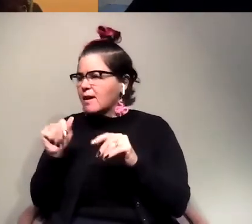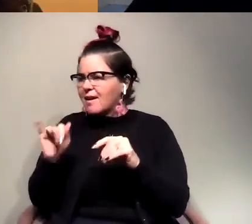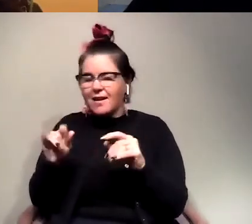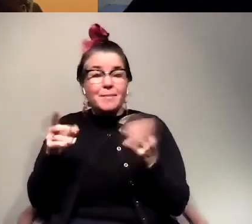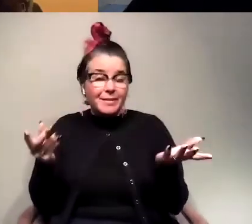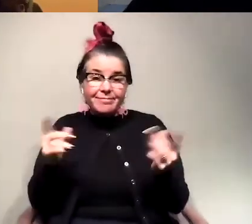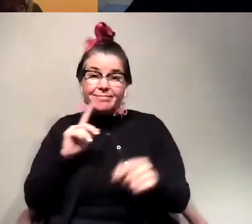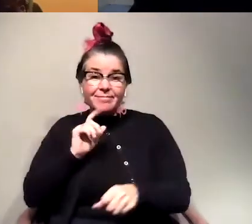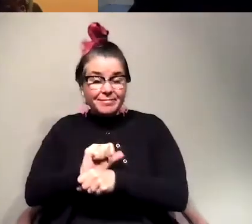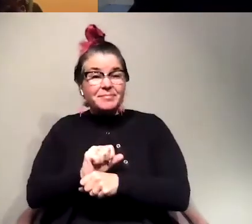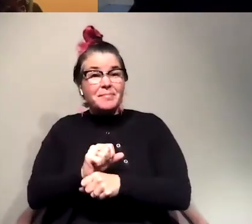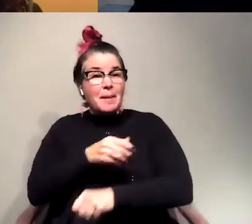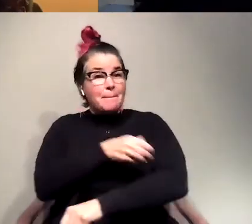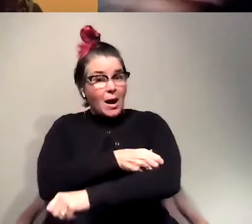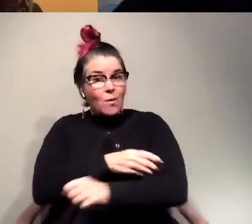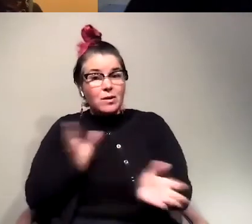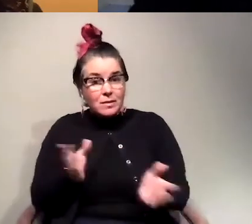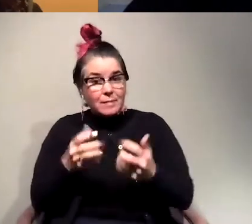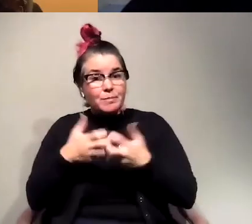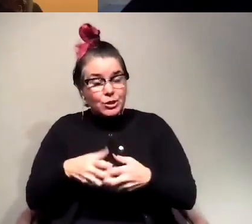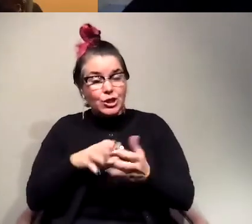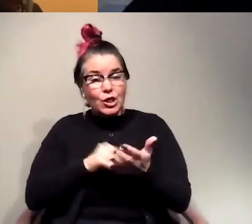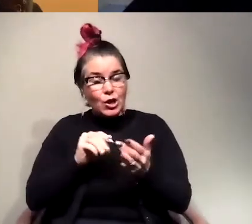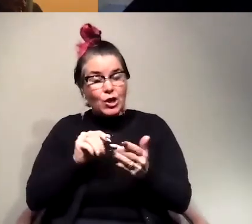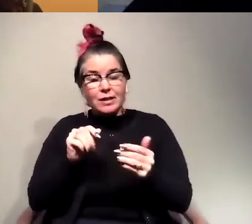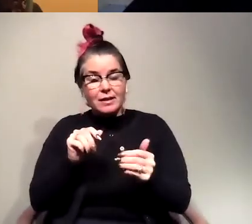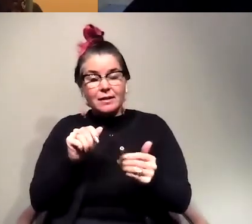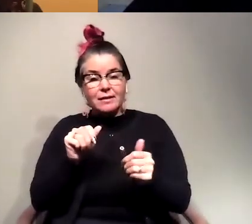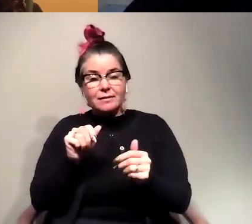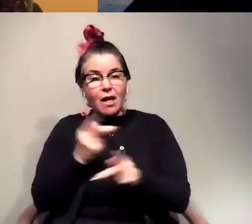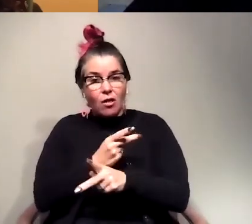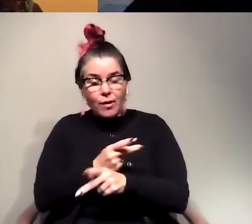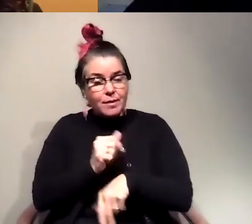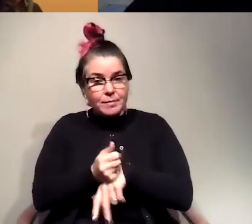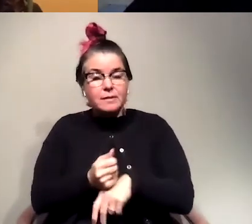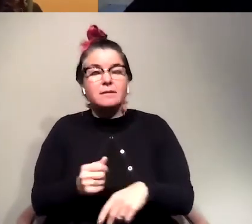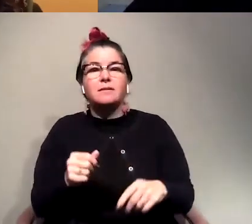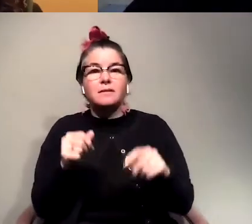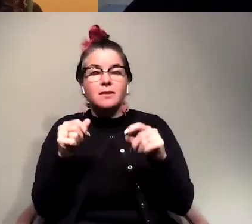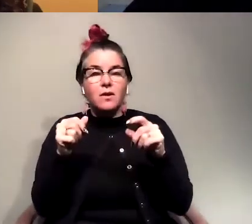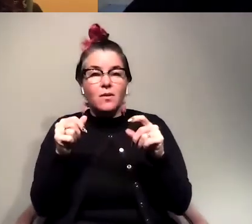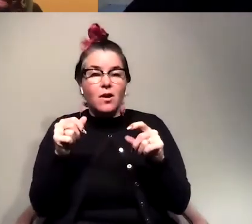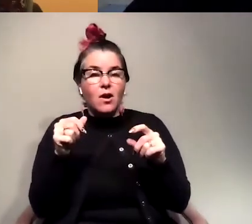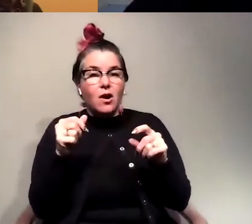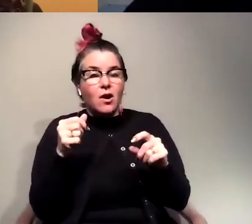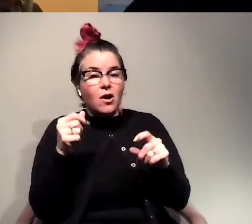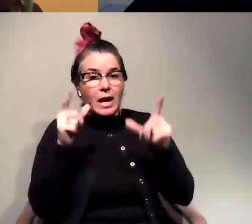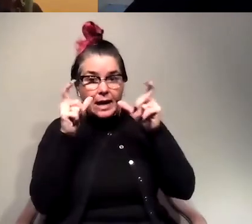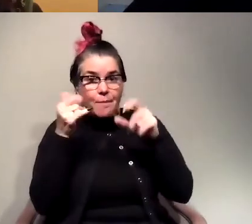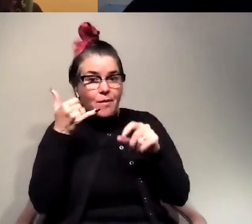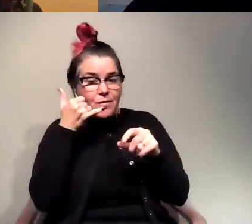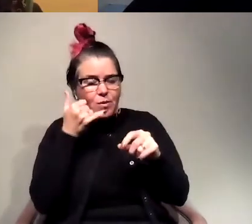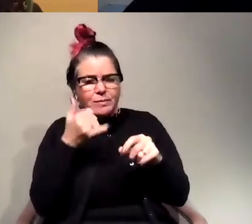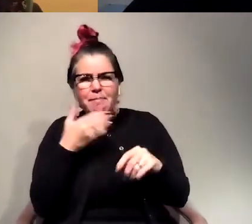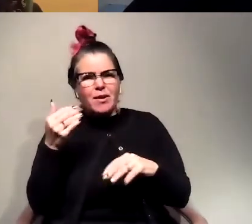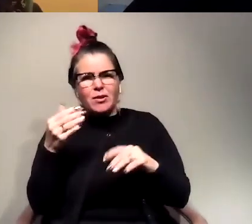being powered by machine learning algorithms. And our camera phones are way better at taking pictures than they have any right to be based